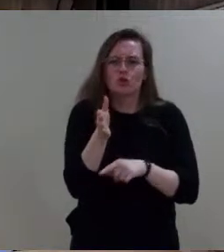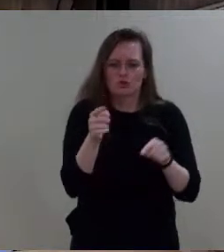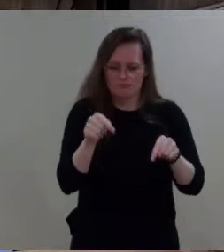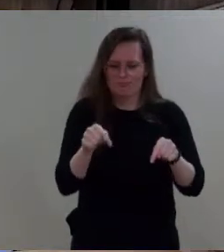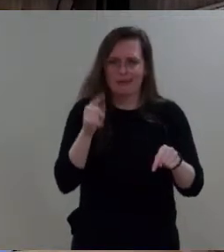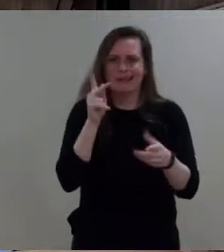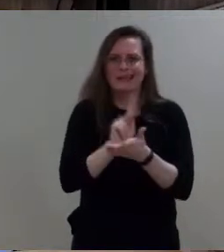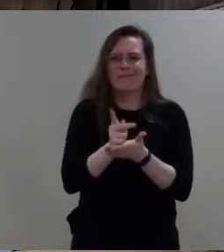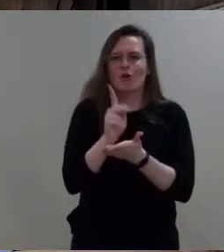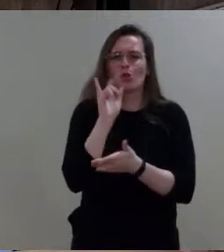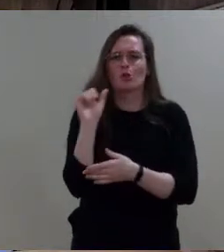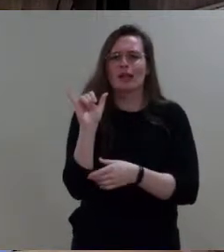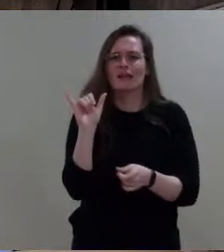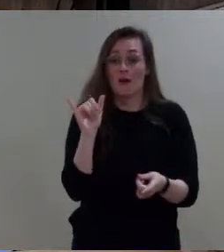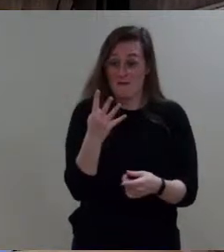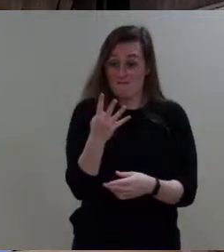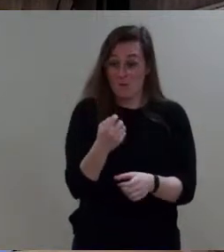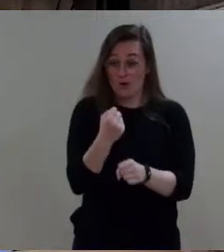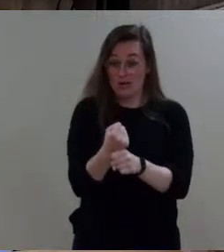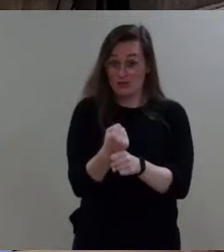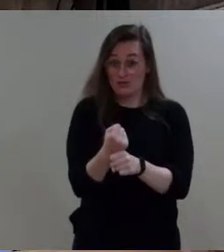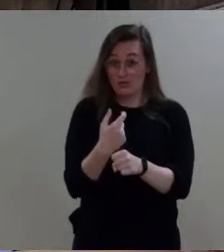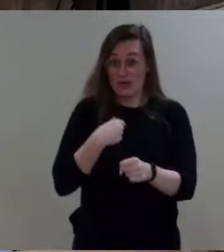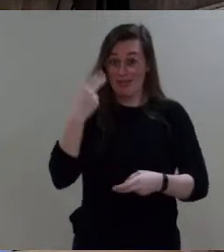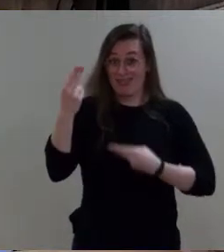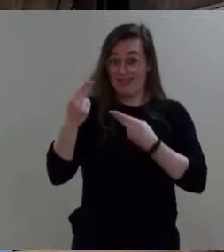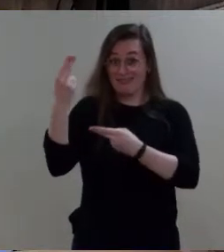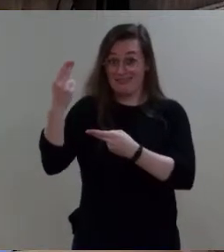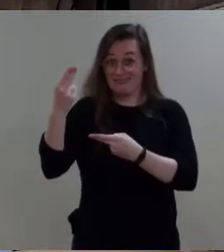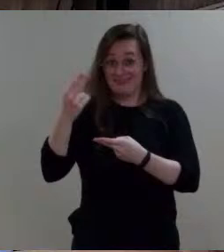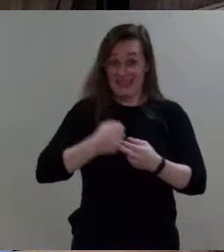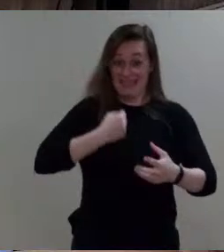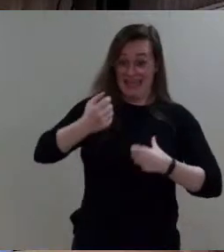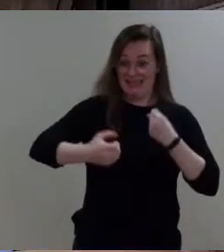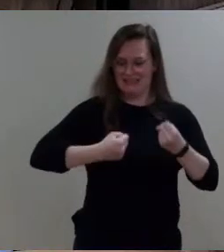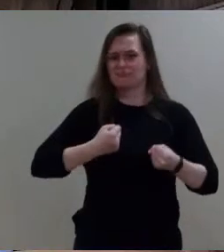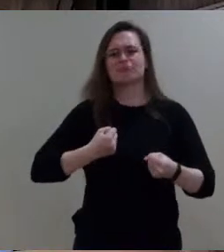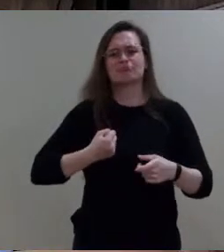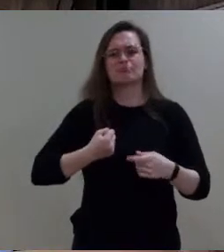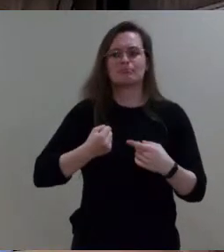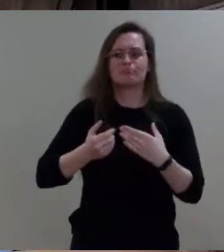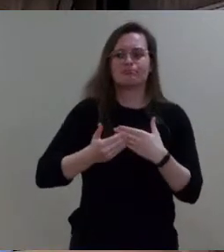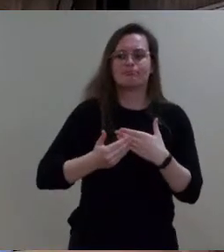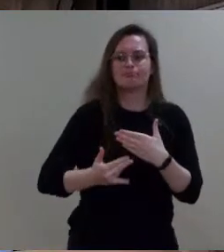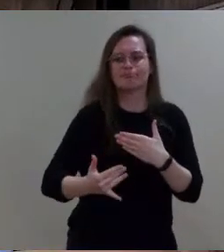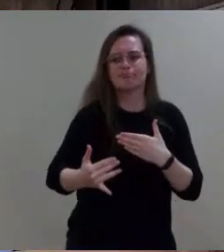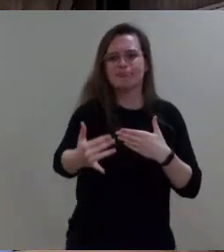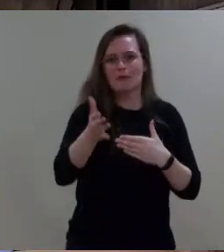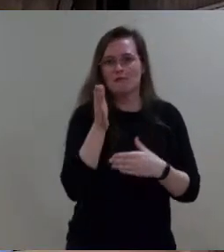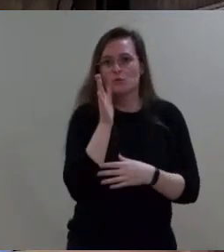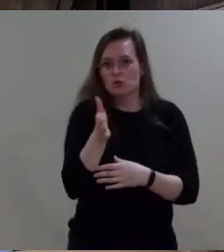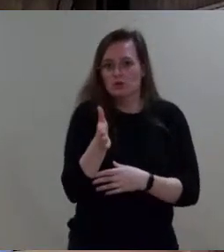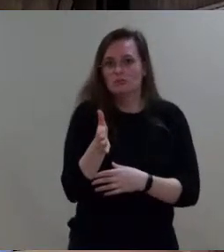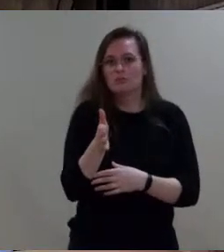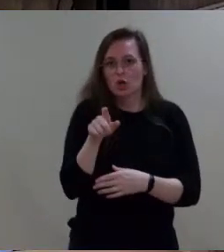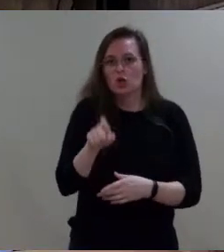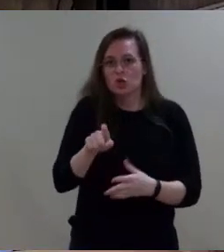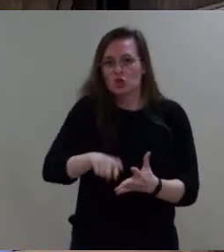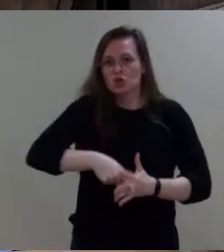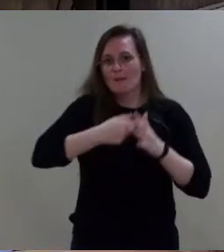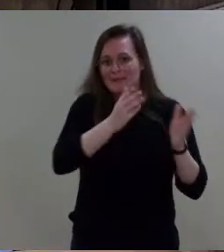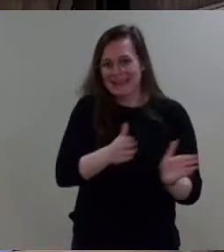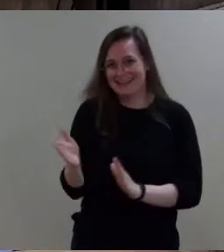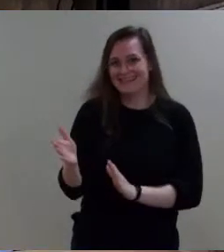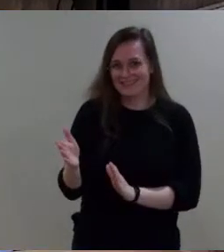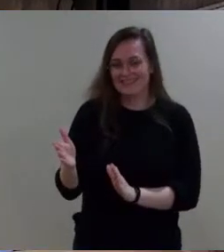are elected, but we need to start looking at the future and planning for the future. And I think